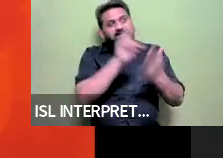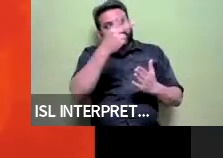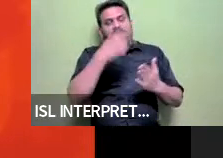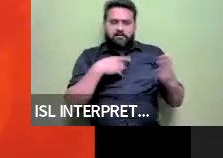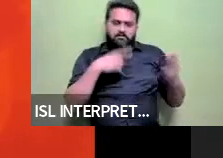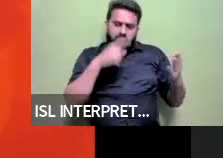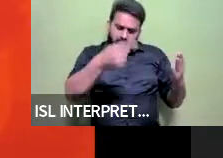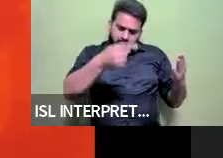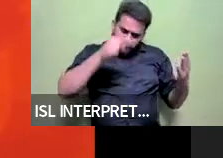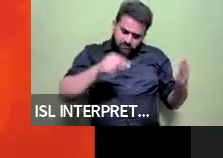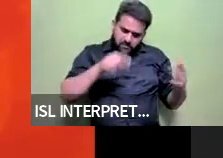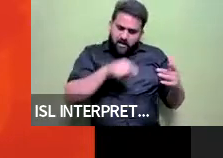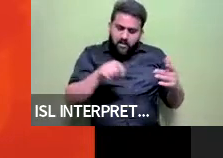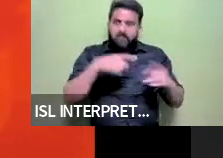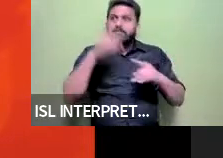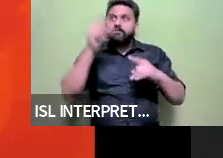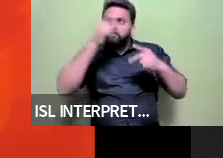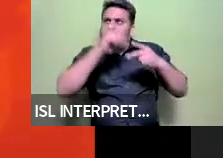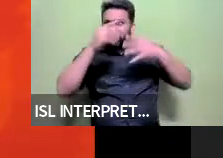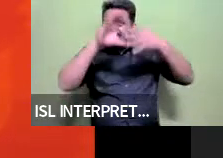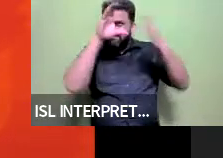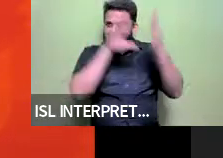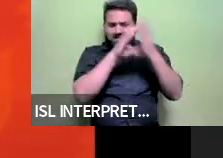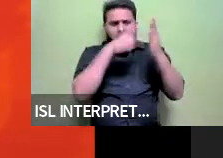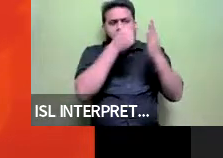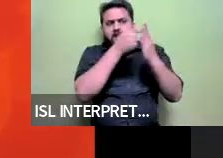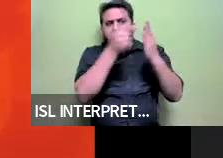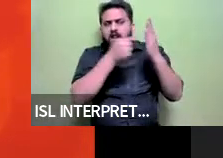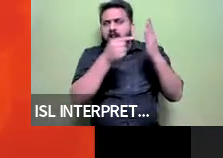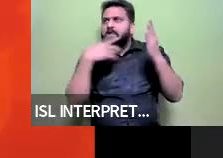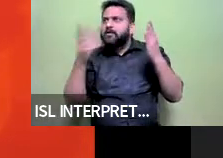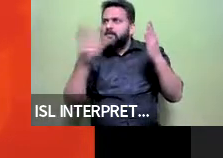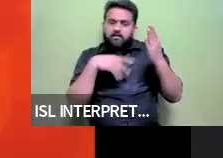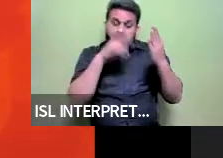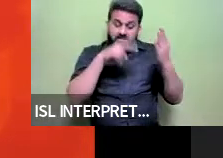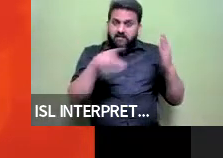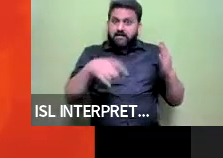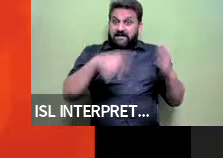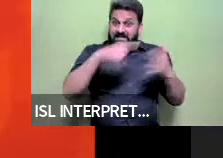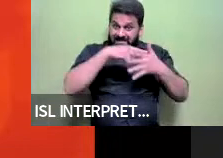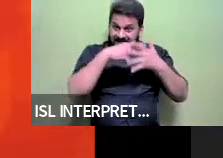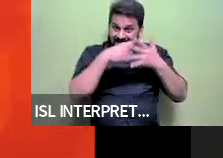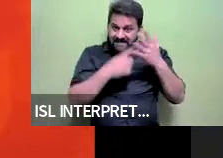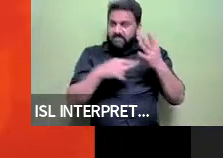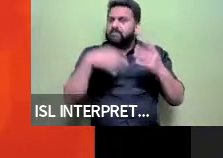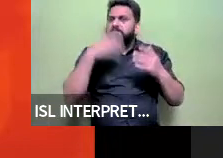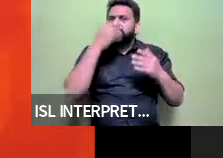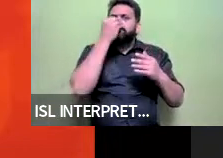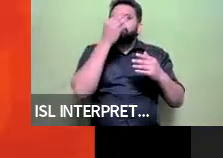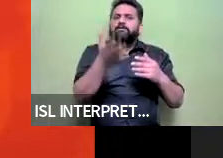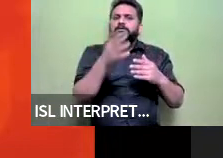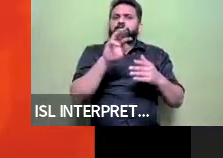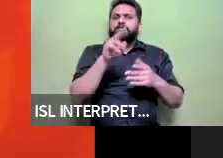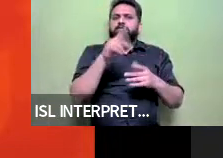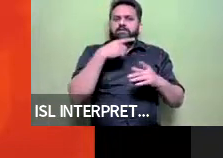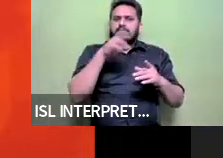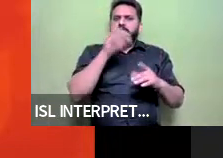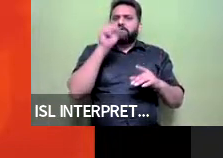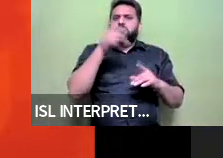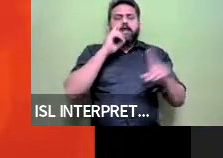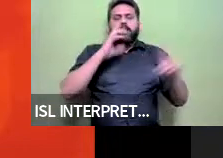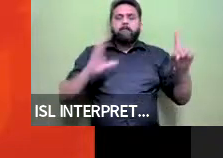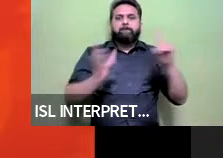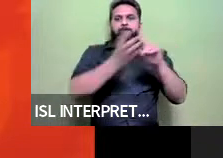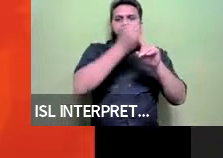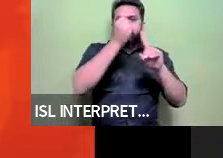and then you tell me the line and I can read it. All these things is very easy, and the one way you can achieve that, you